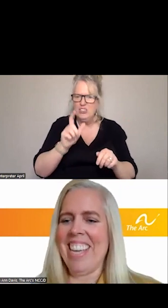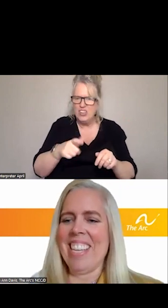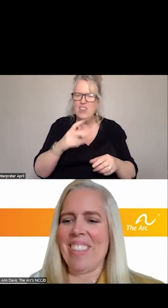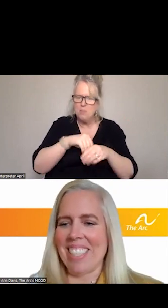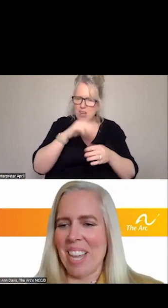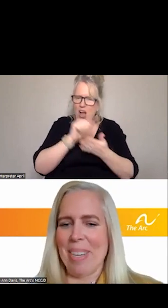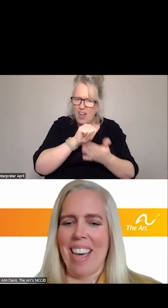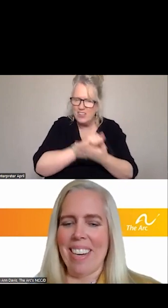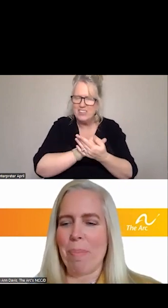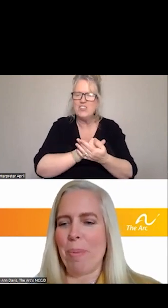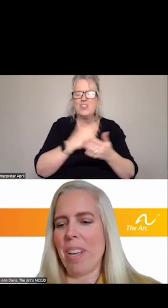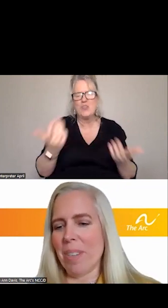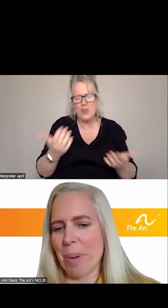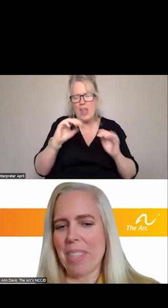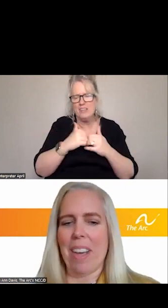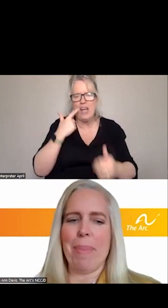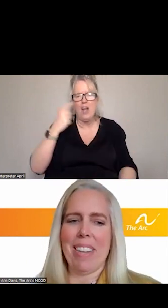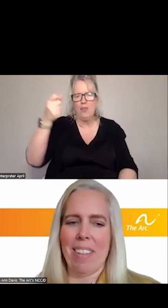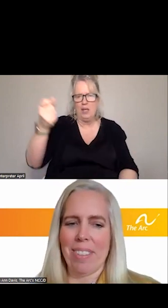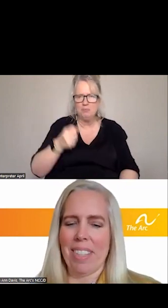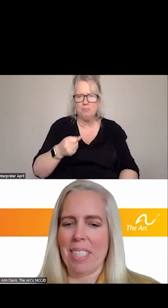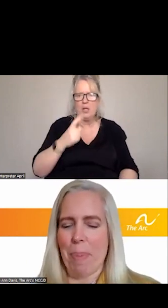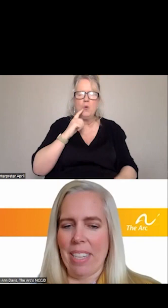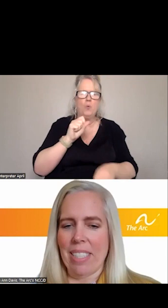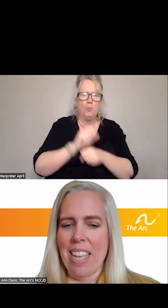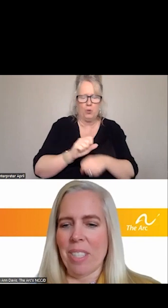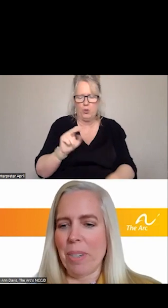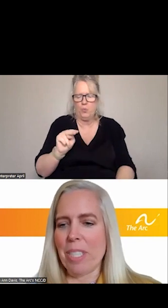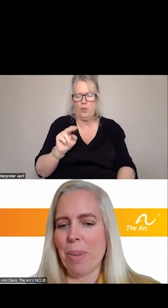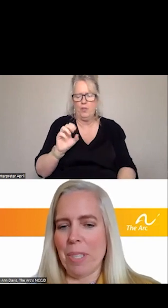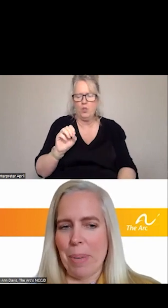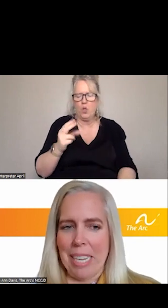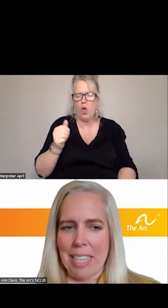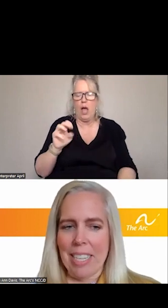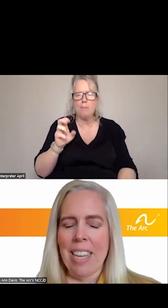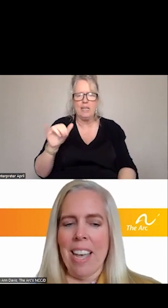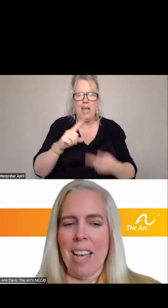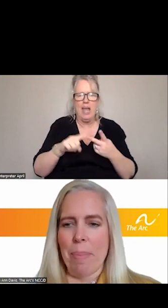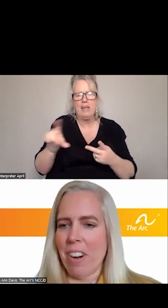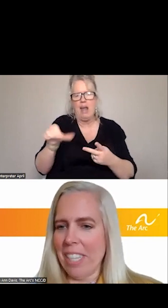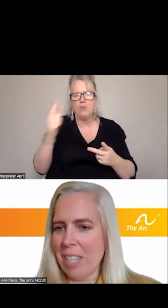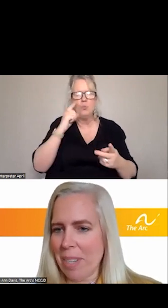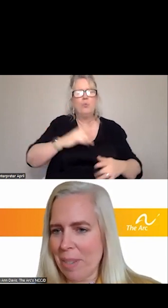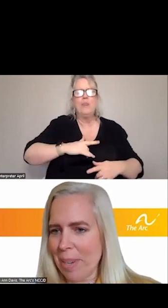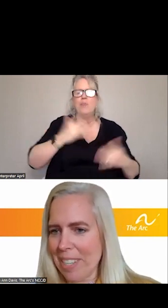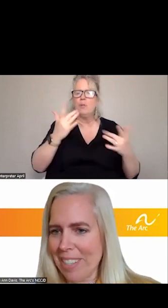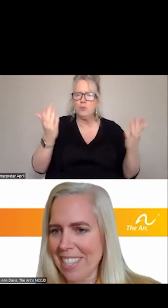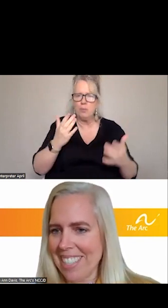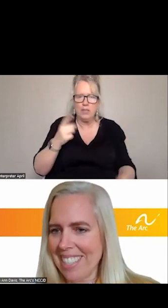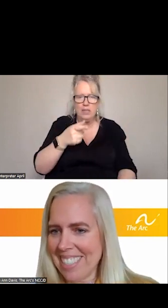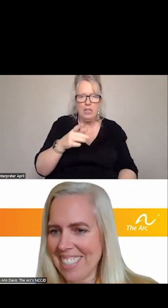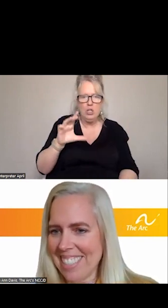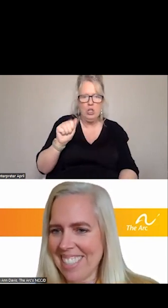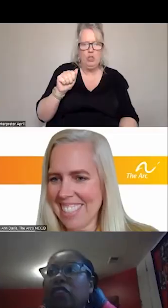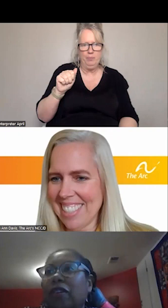agenda. So that's how we got here. But we also work with NAMI and others in this space. So we're just thrilled to be here. Carlean, do you want to do a quick